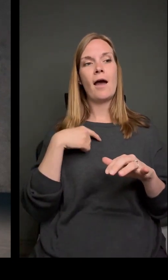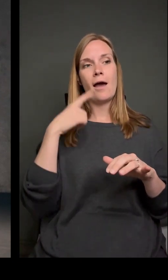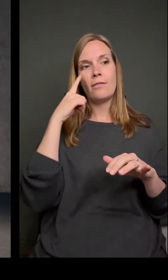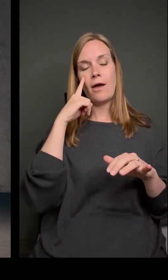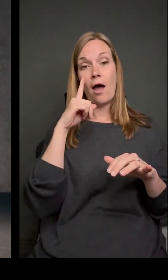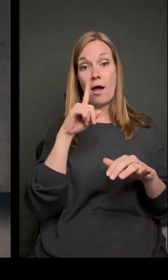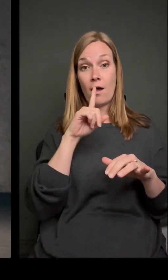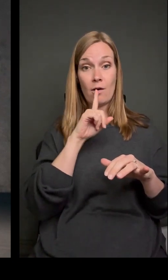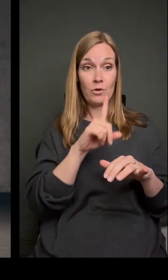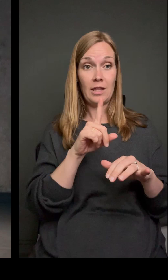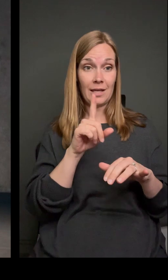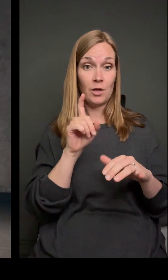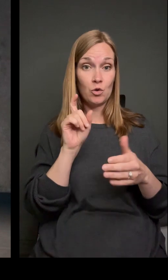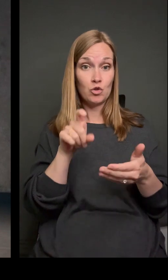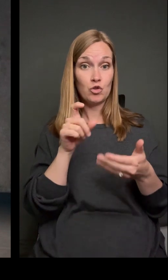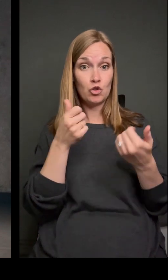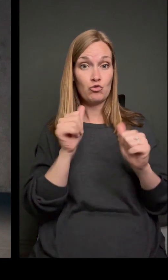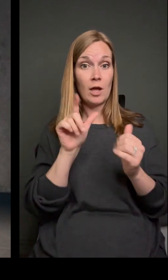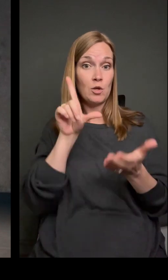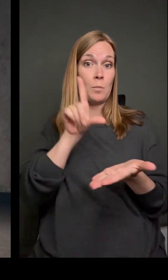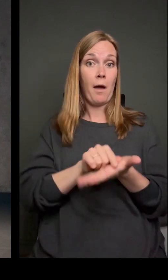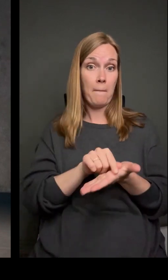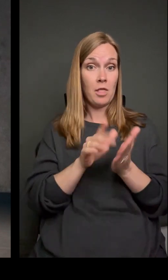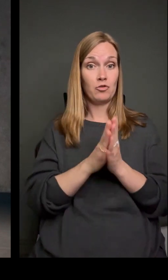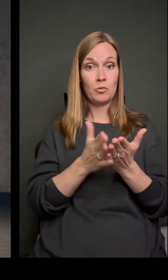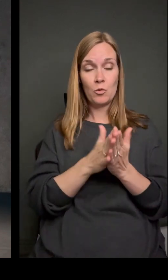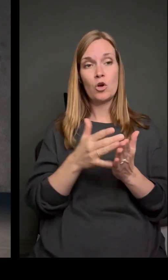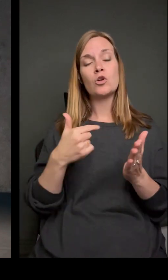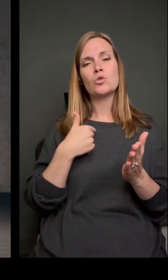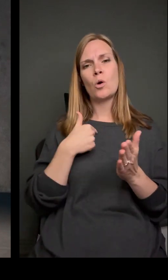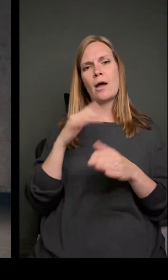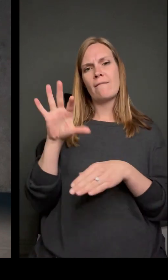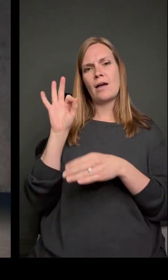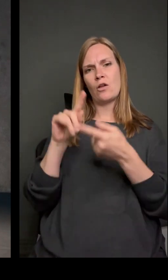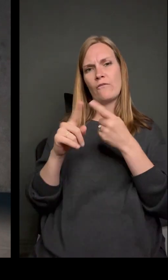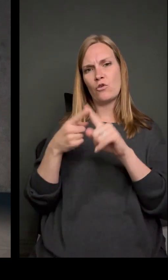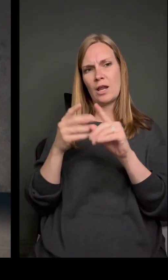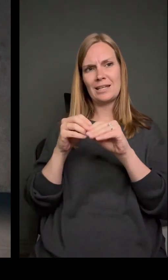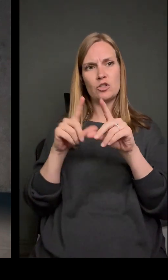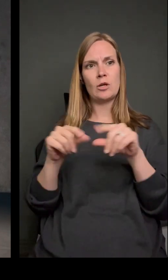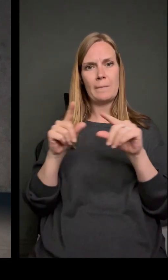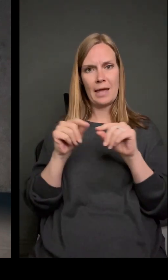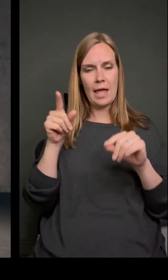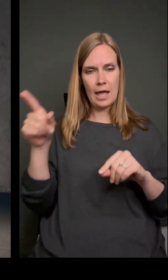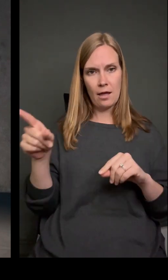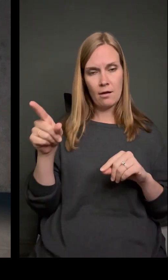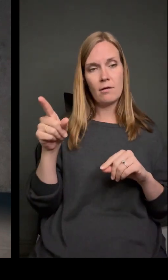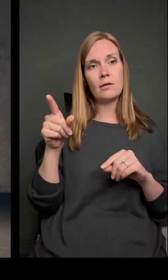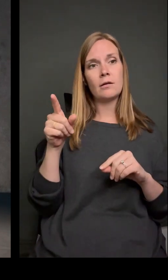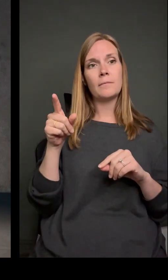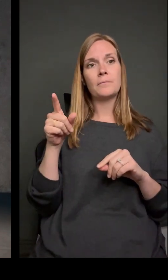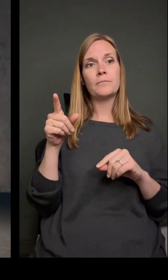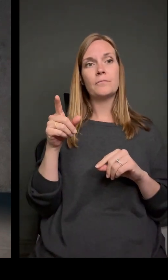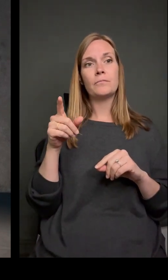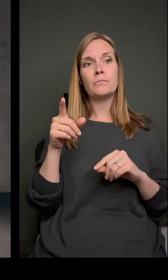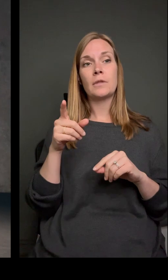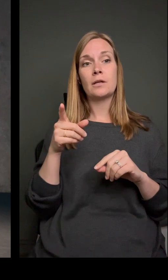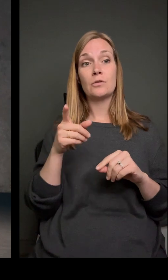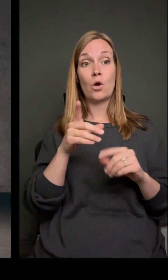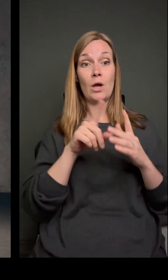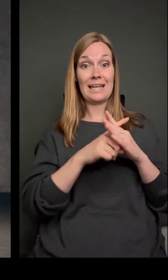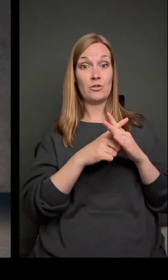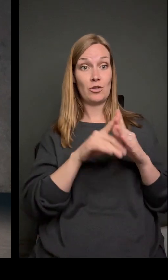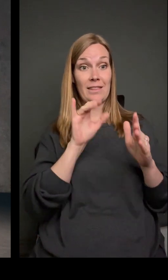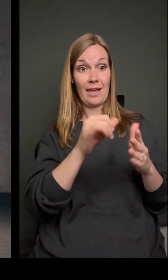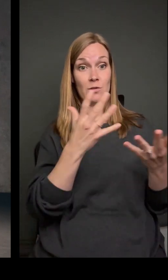thought was worth actually trying to publish. So I got a friend in Japan. Initially, here's what my story